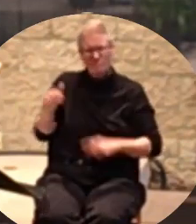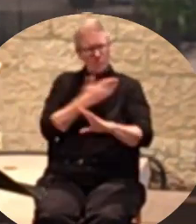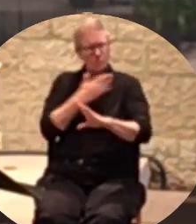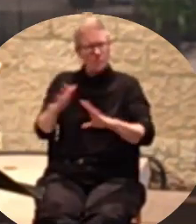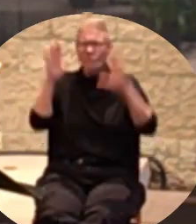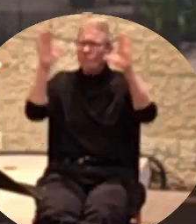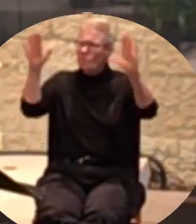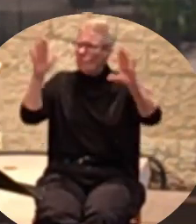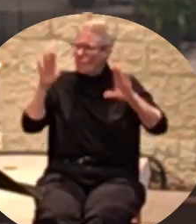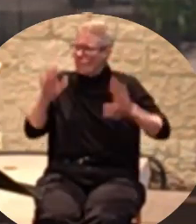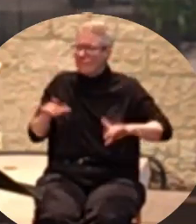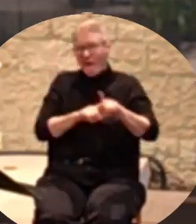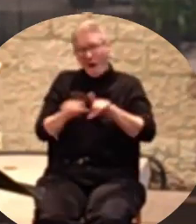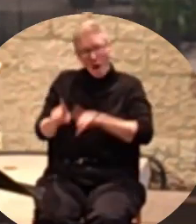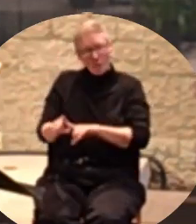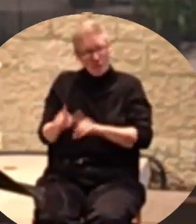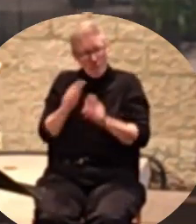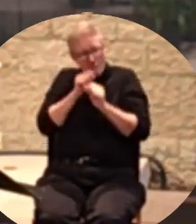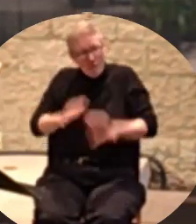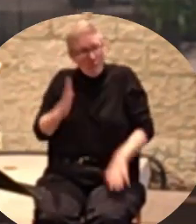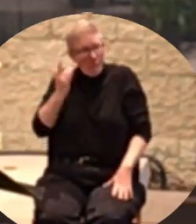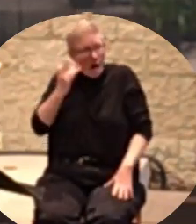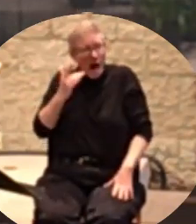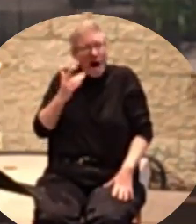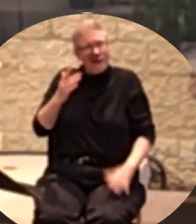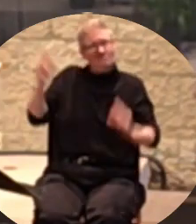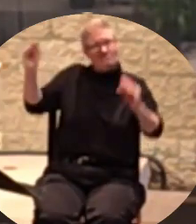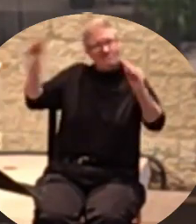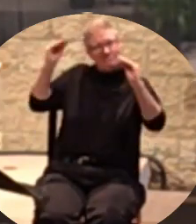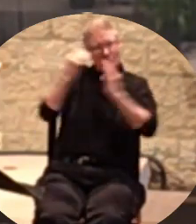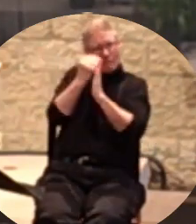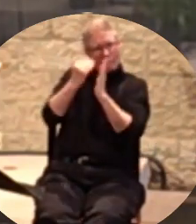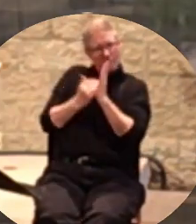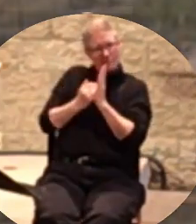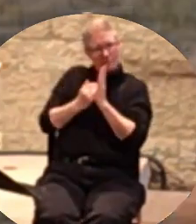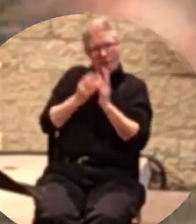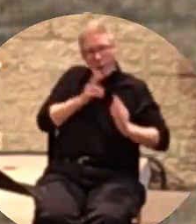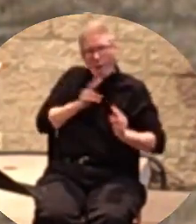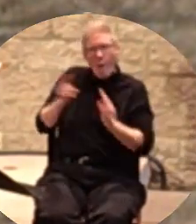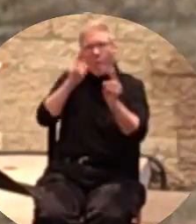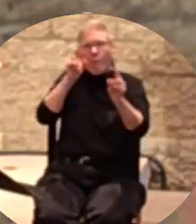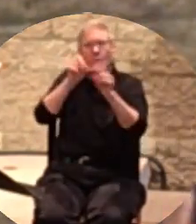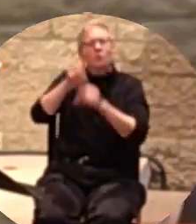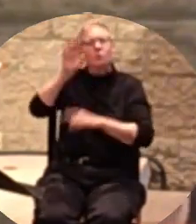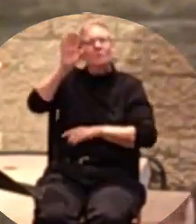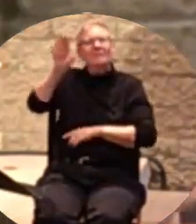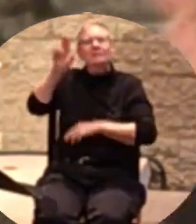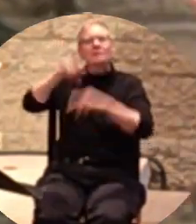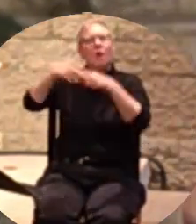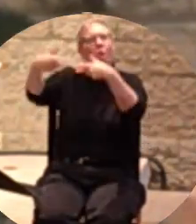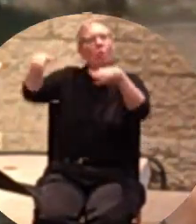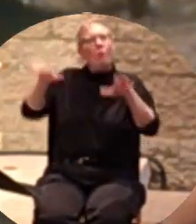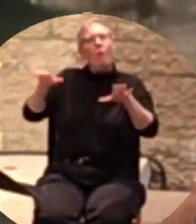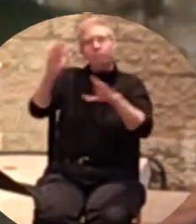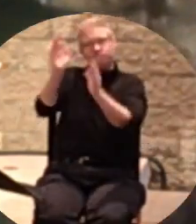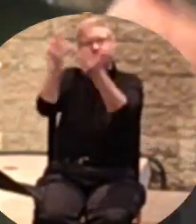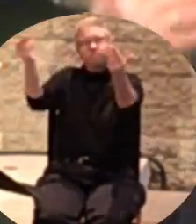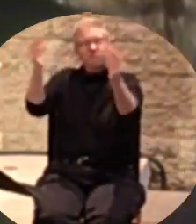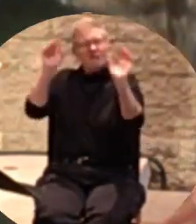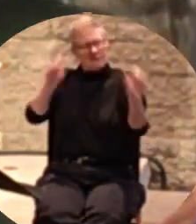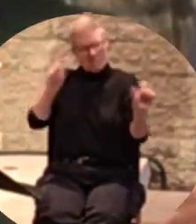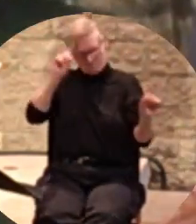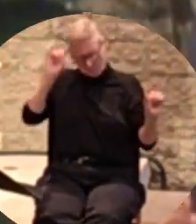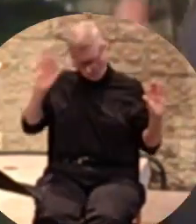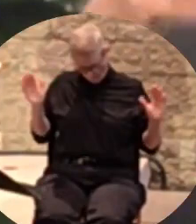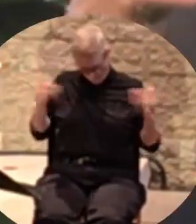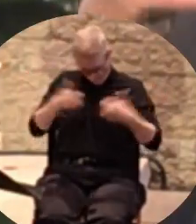also blessed for our teaching. You know, hasten to his throne. At any time, we can turn within. We can turn within and know that